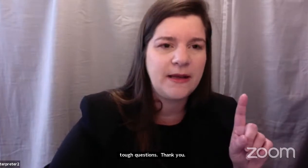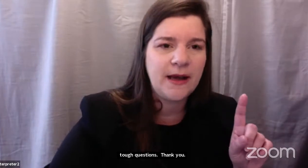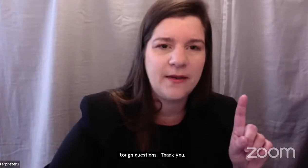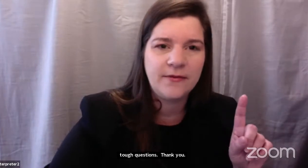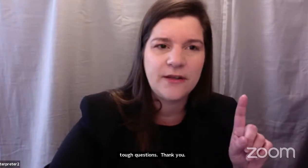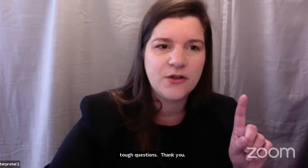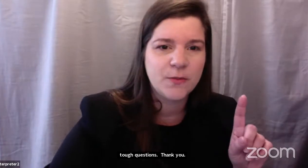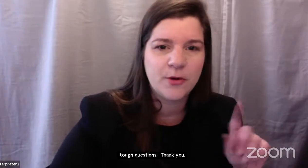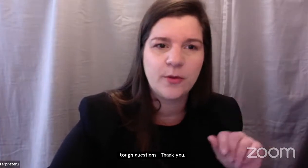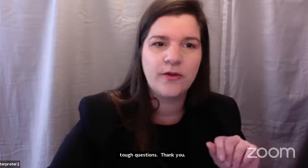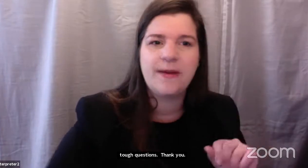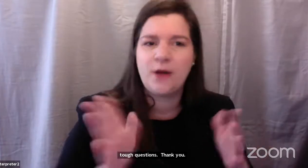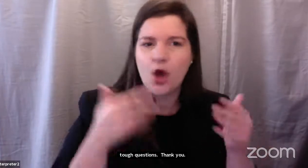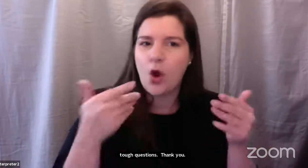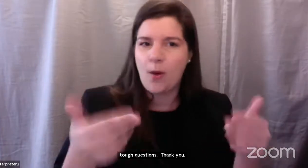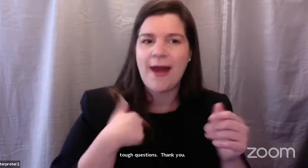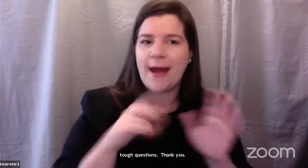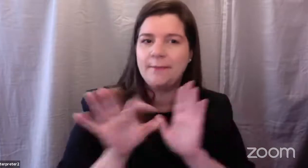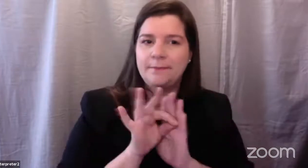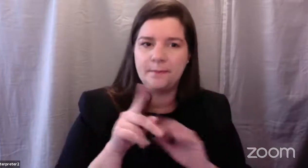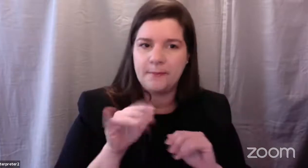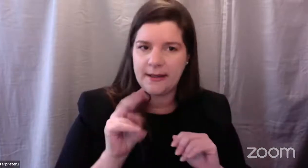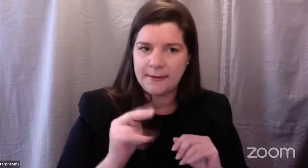let me have the interpreter will repin.